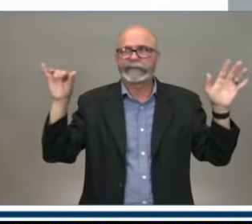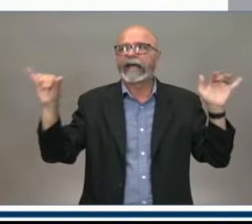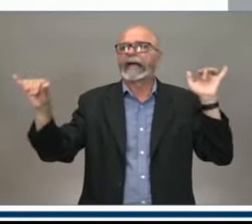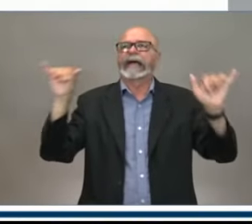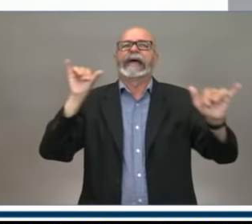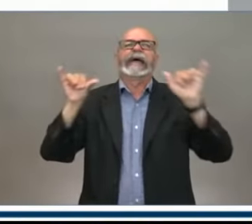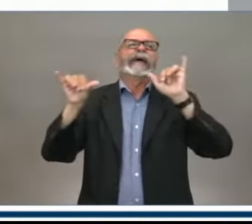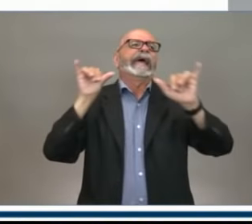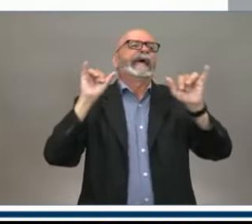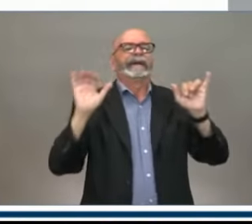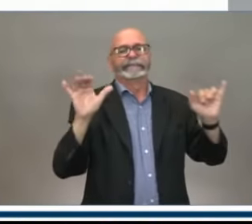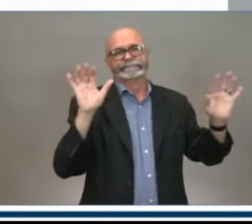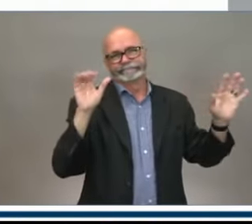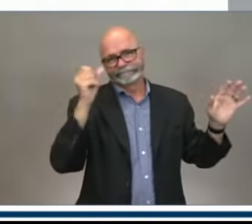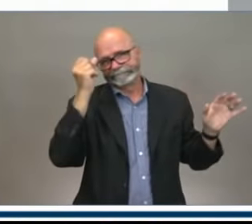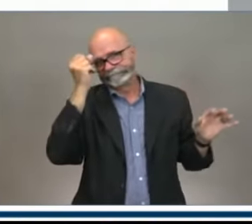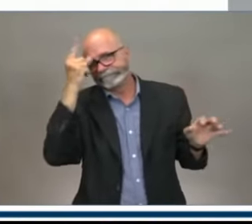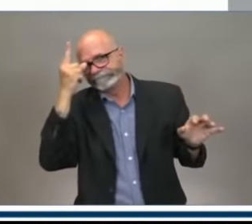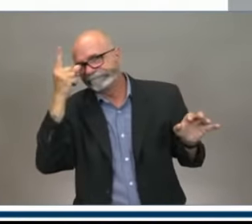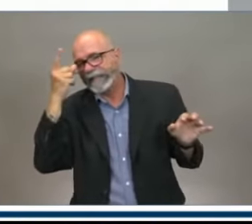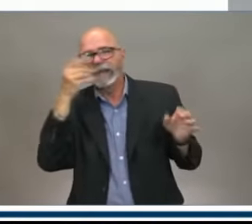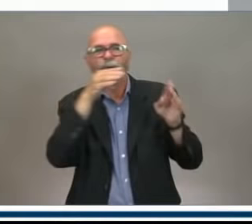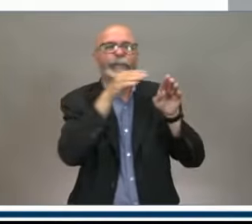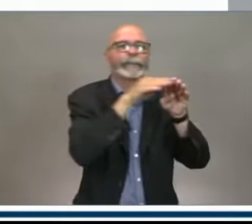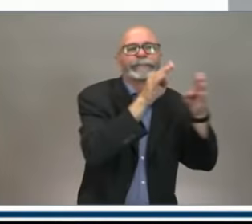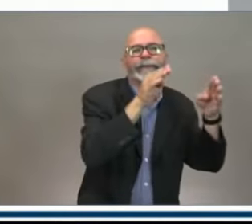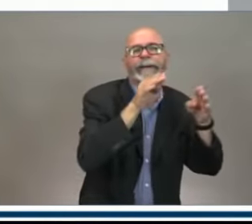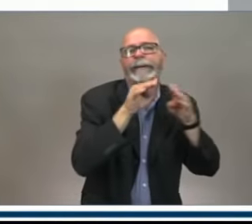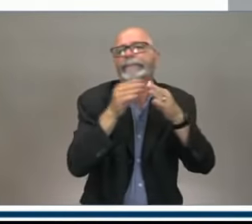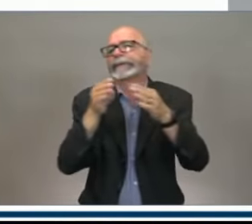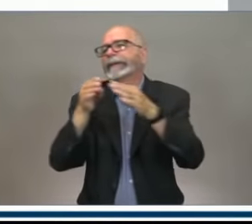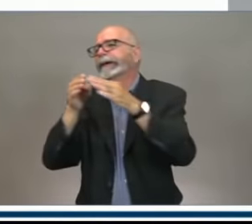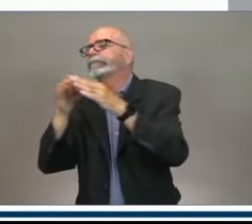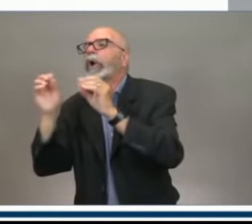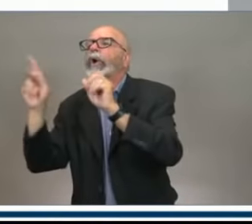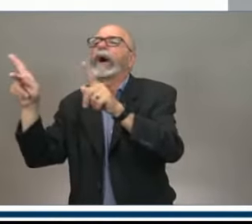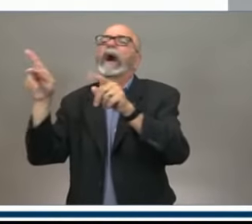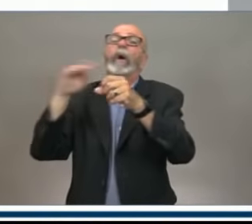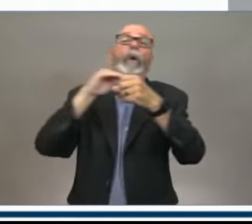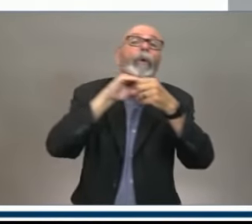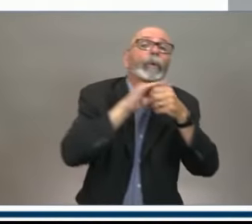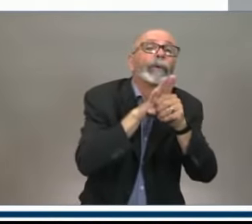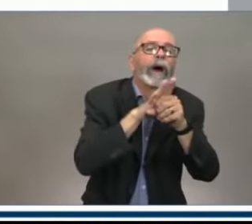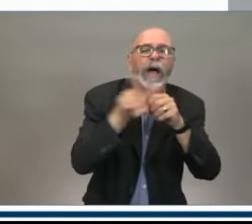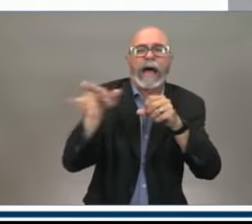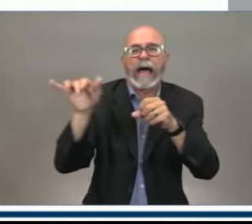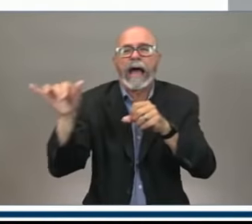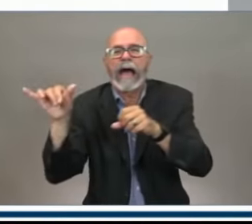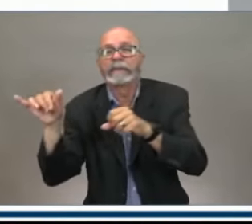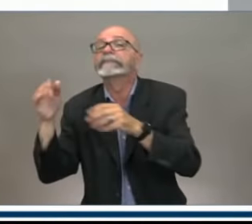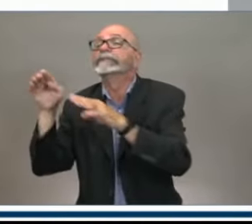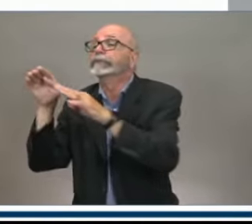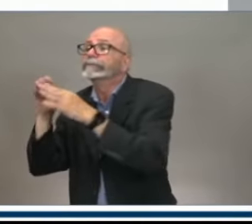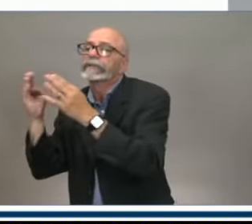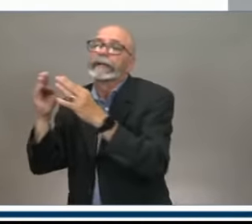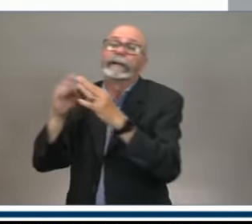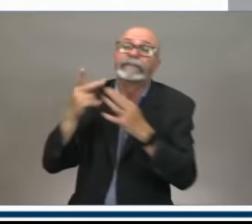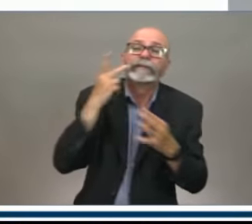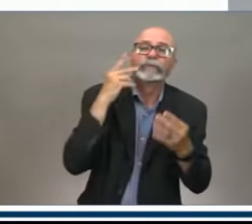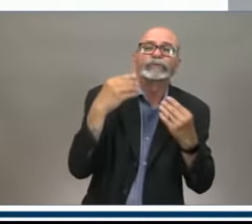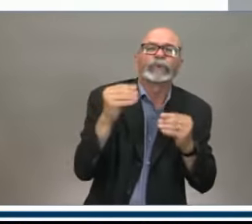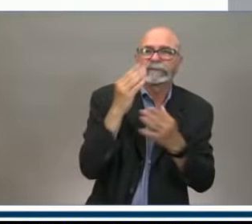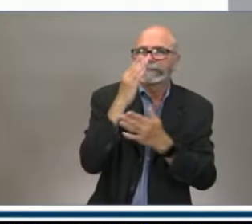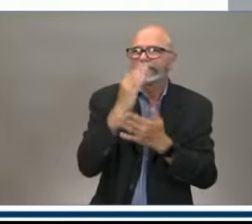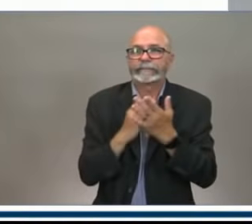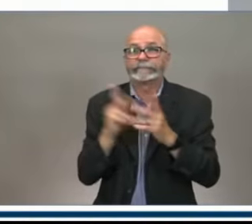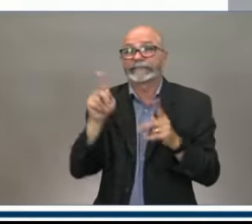We also know through our as various sectors are building their reopening plans, many of them have different stages